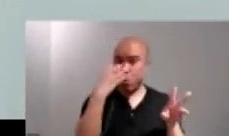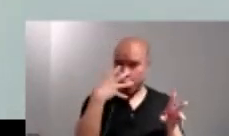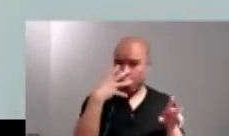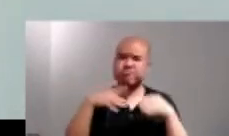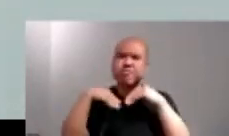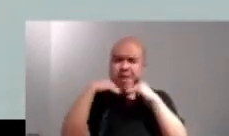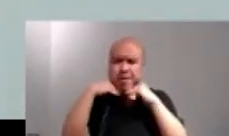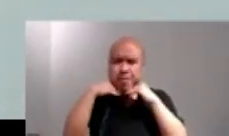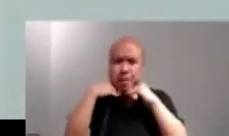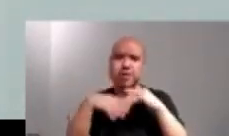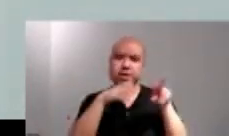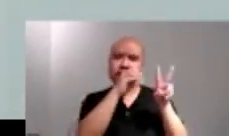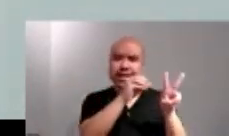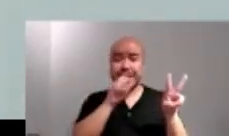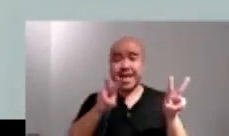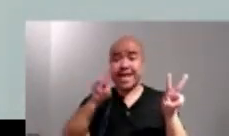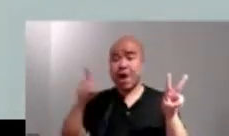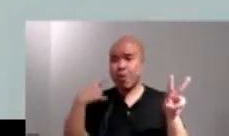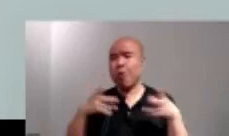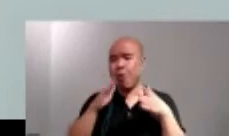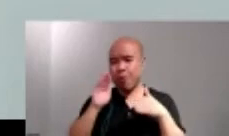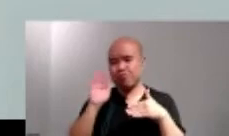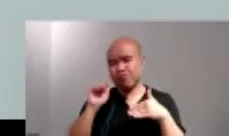Kong. So